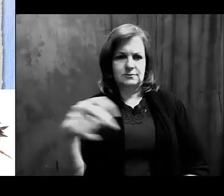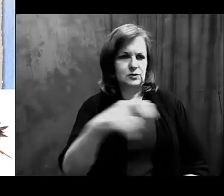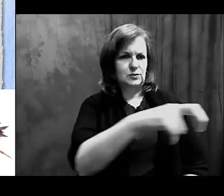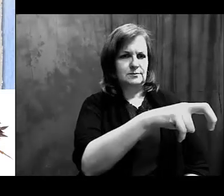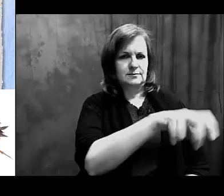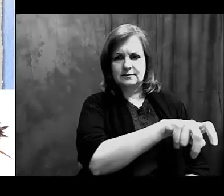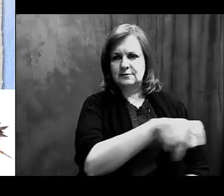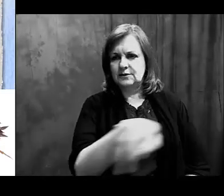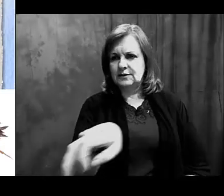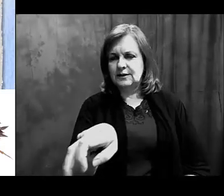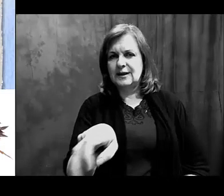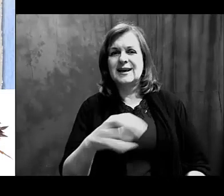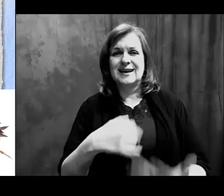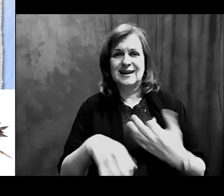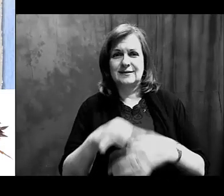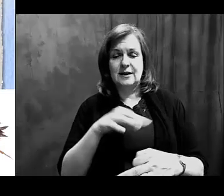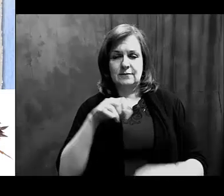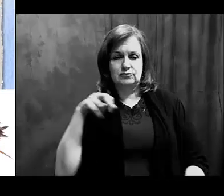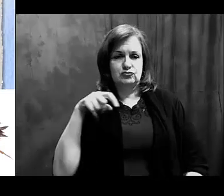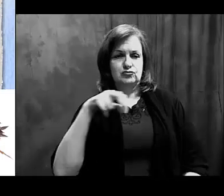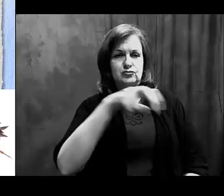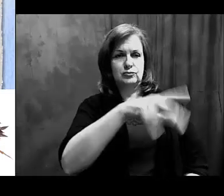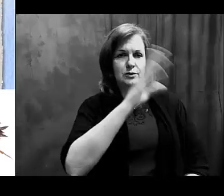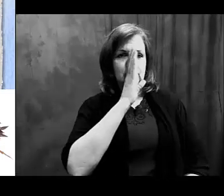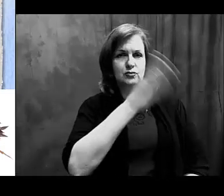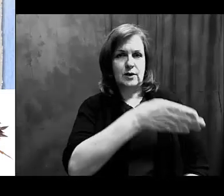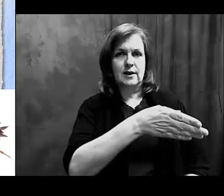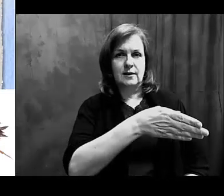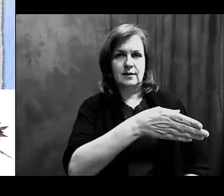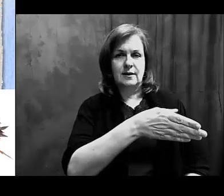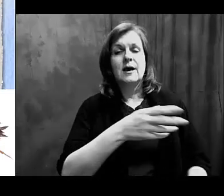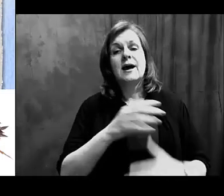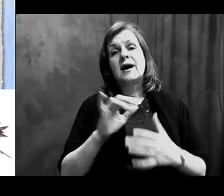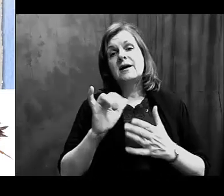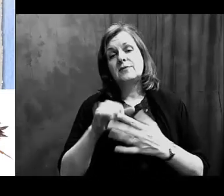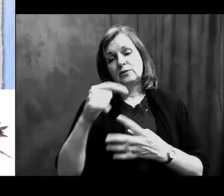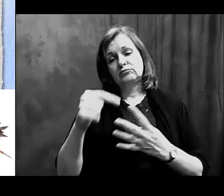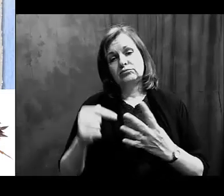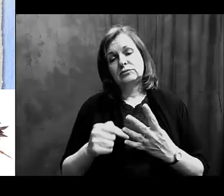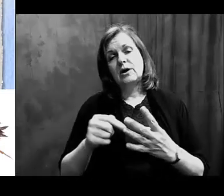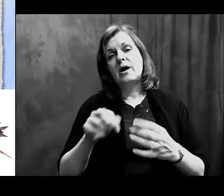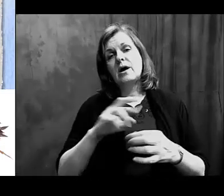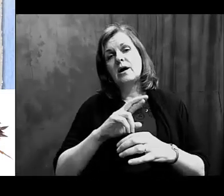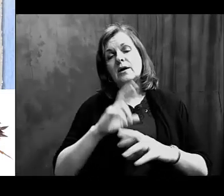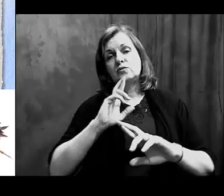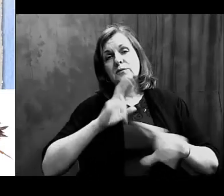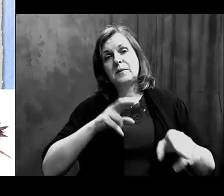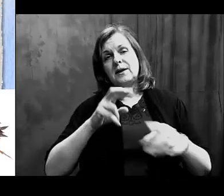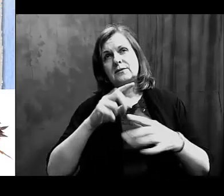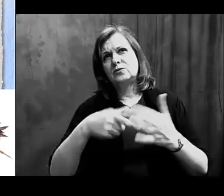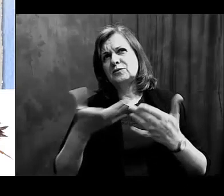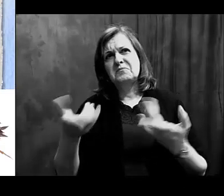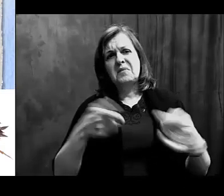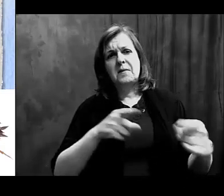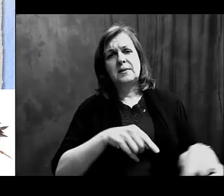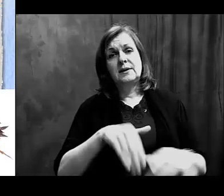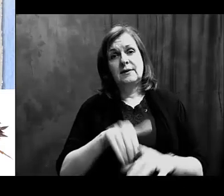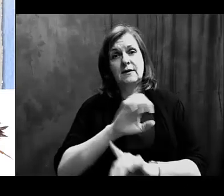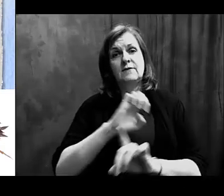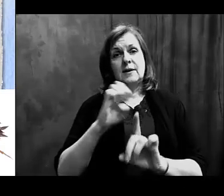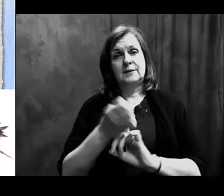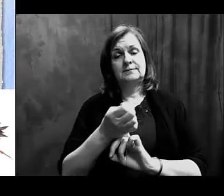like zigzagging motions rather than moving in a straight line. All of these things are in response to something going on